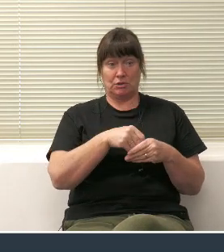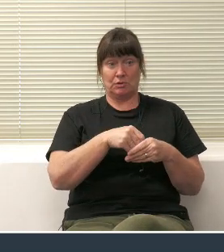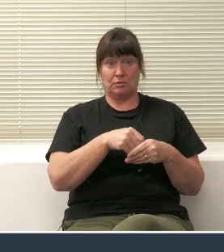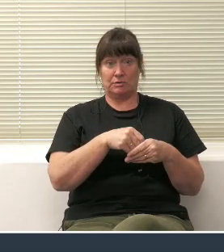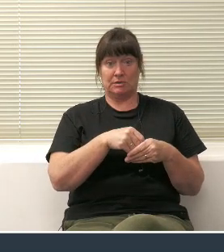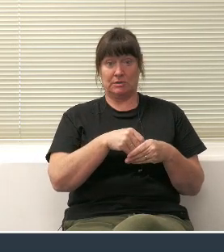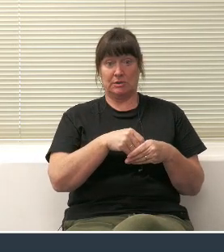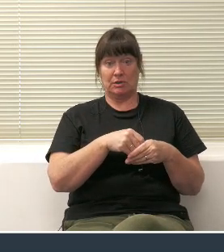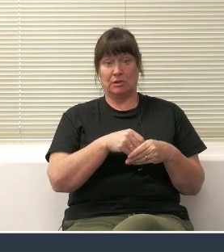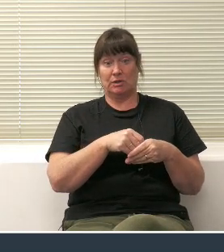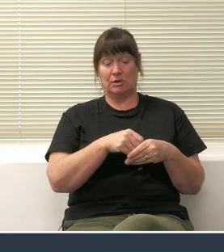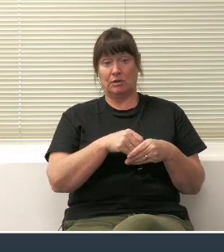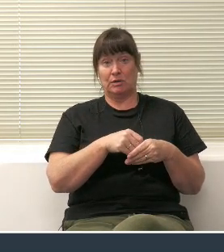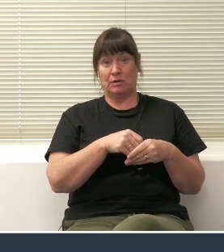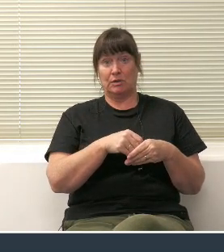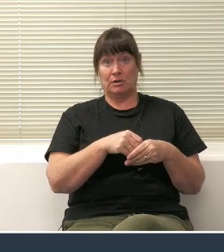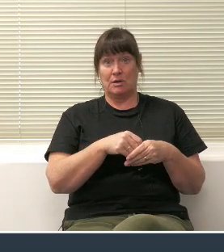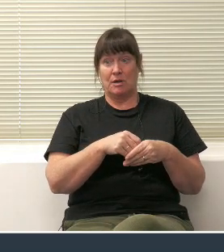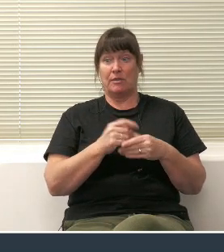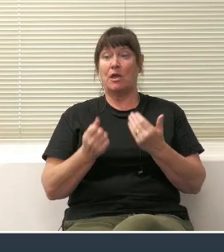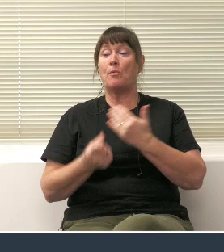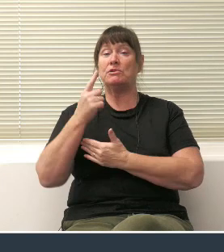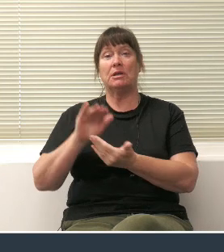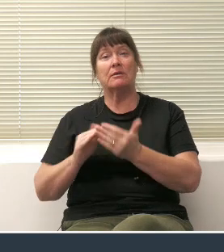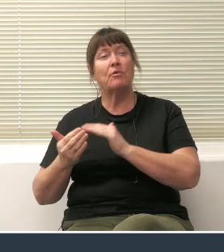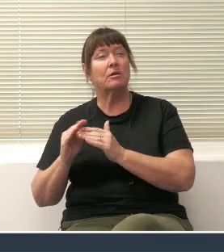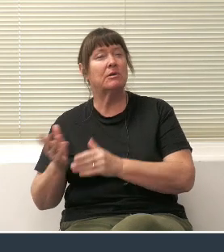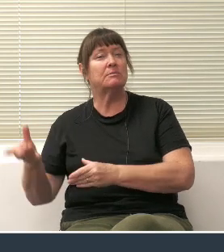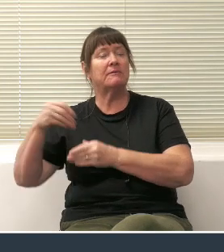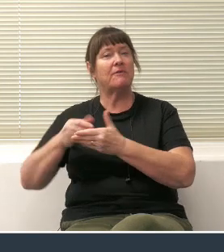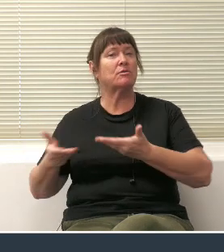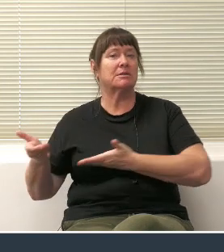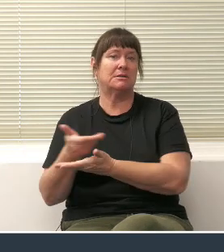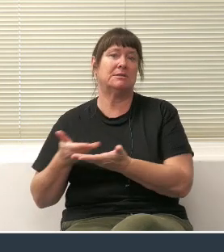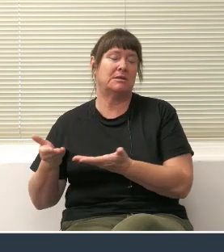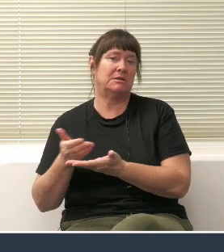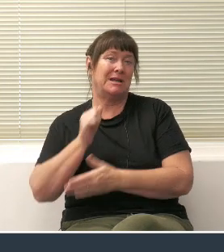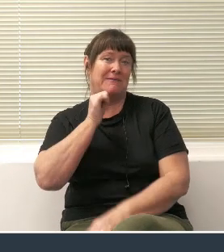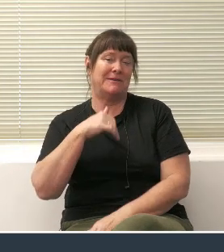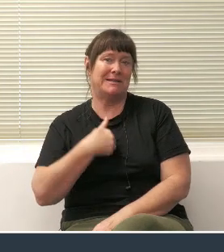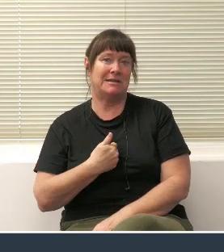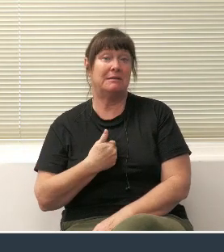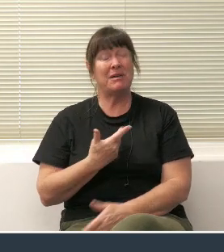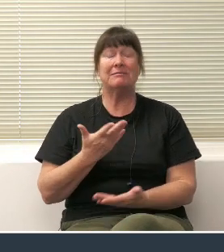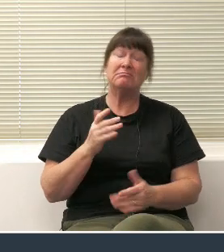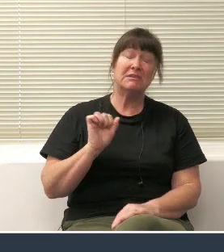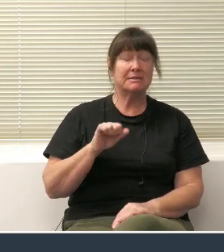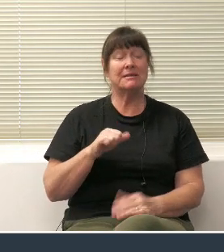that the resolution provides for the ability for the community to have further input into that as might be necessary. But otherwise, yes, I